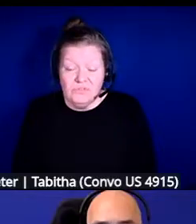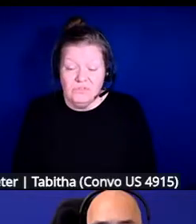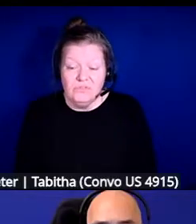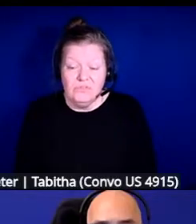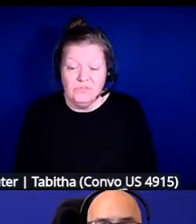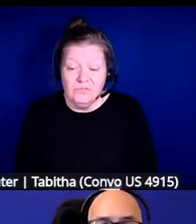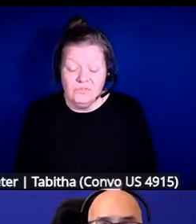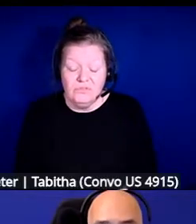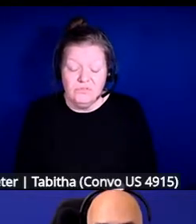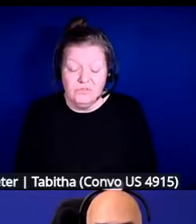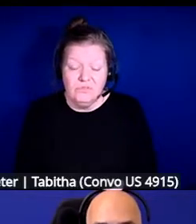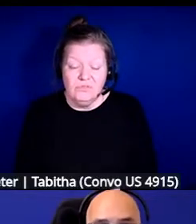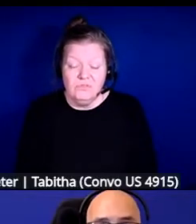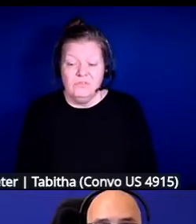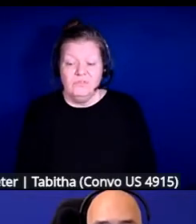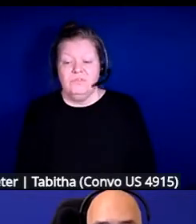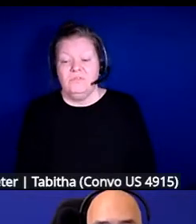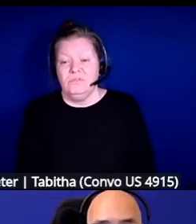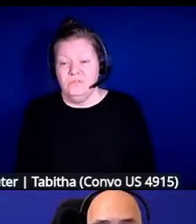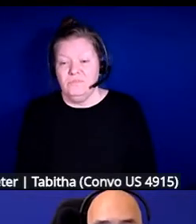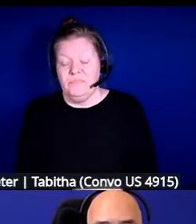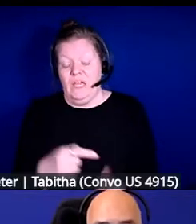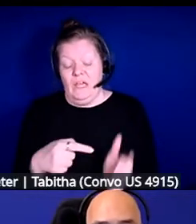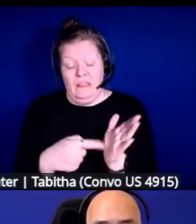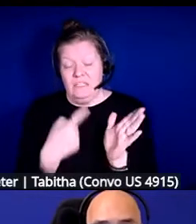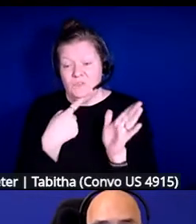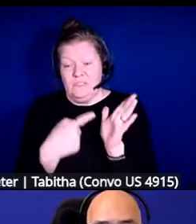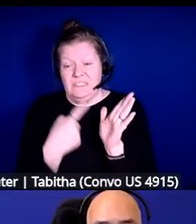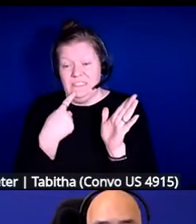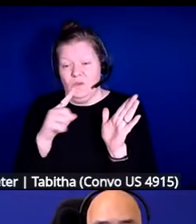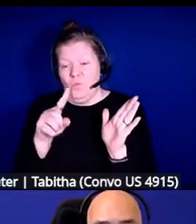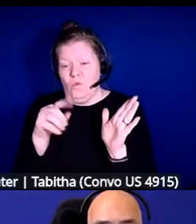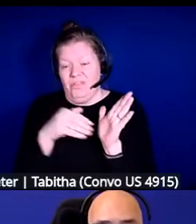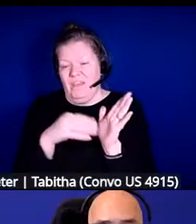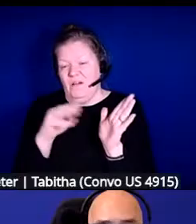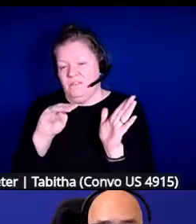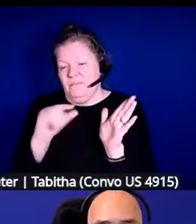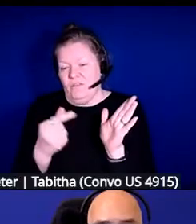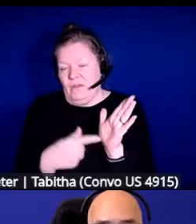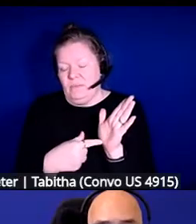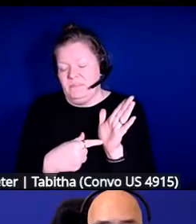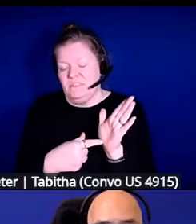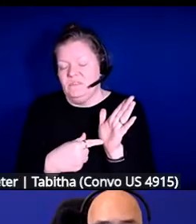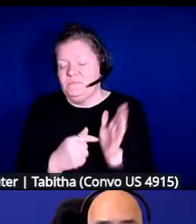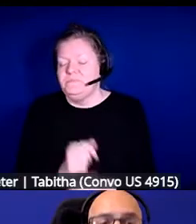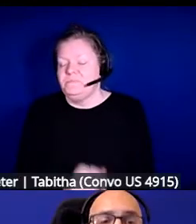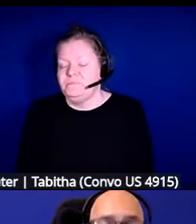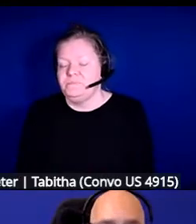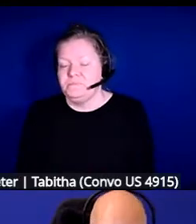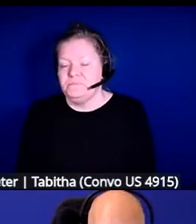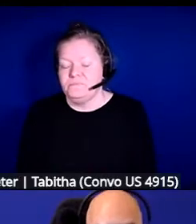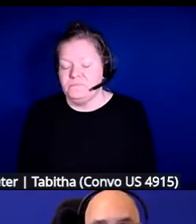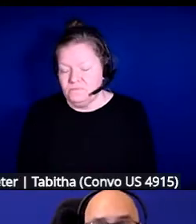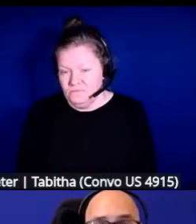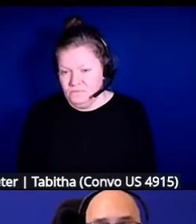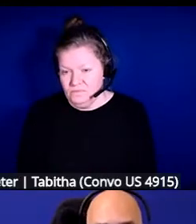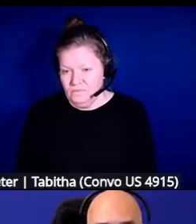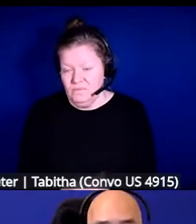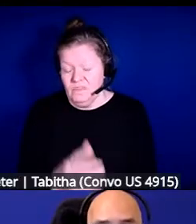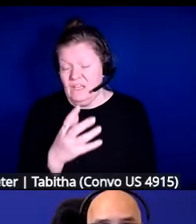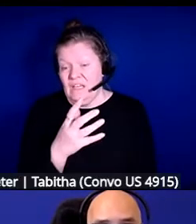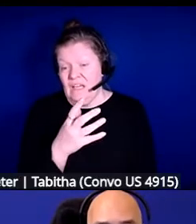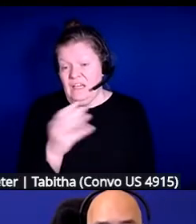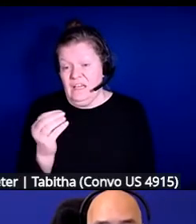Ugh. And this one Later. says 1,000 milligrams, Okay. and Cool. there Thank you. Oh are